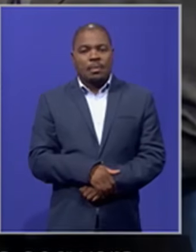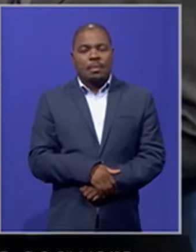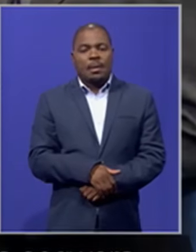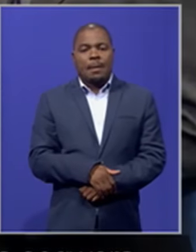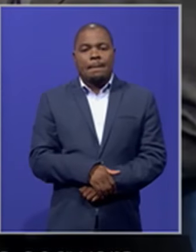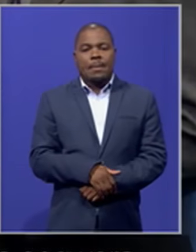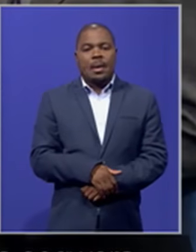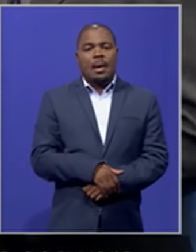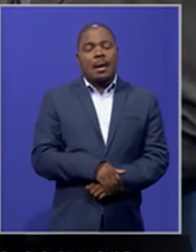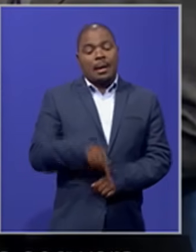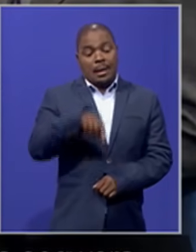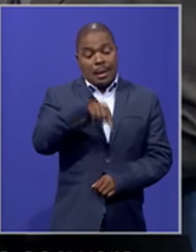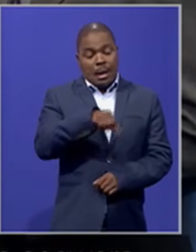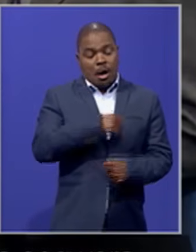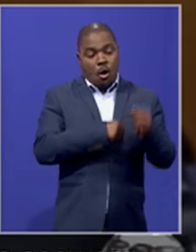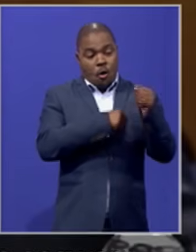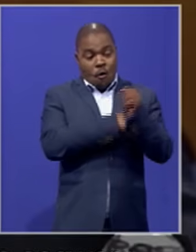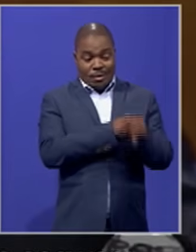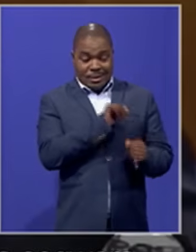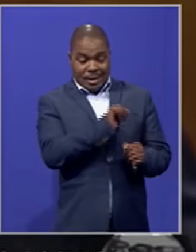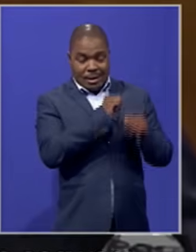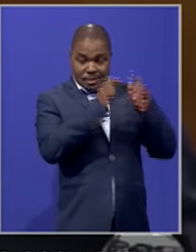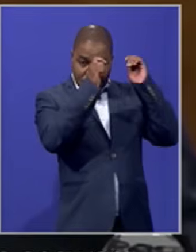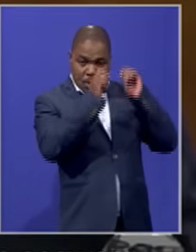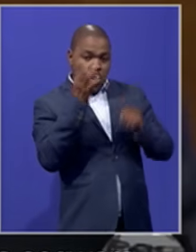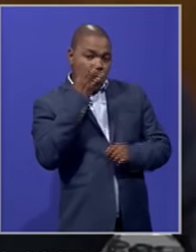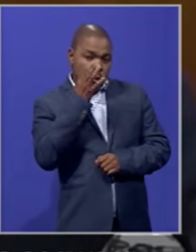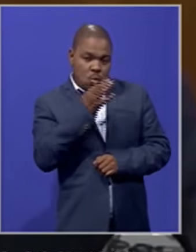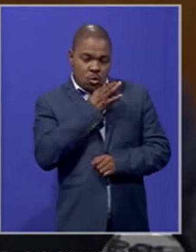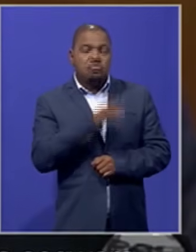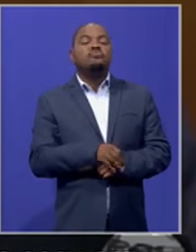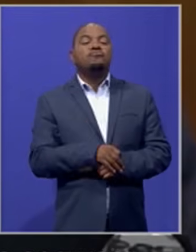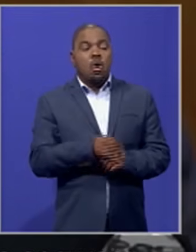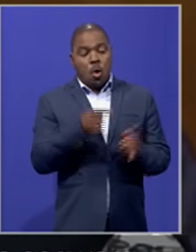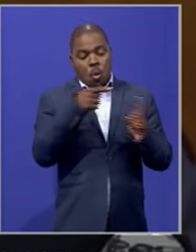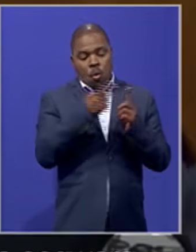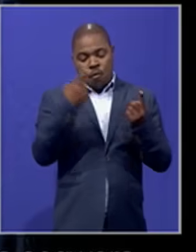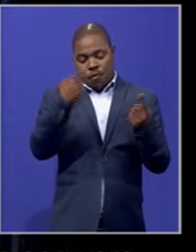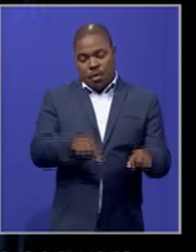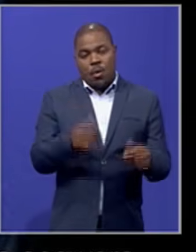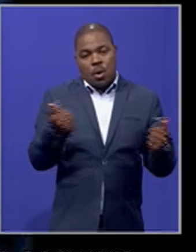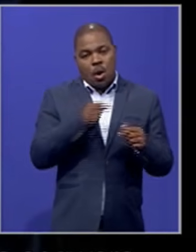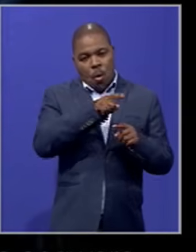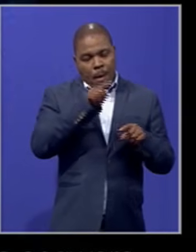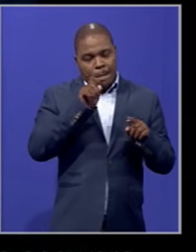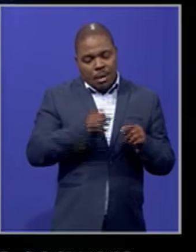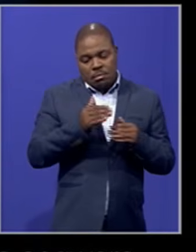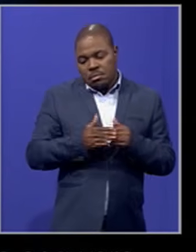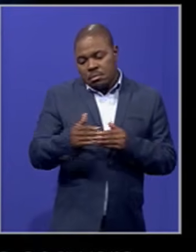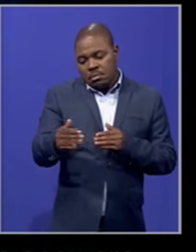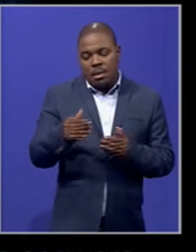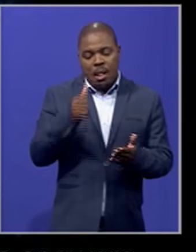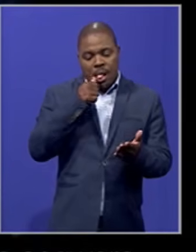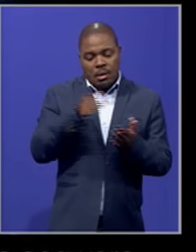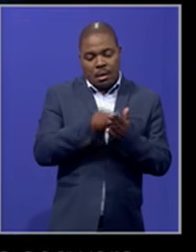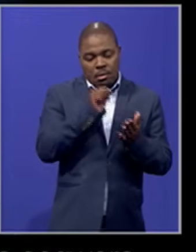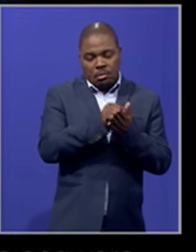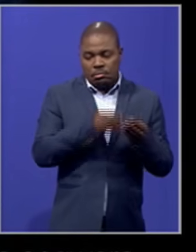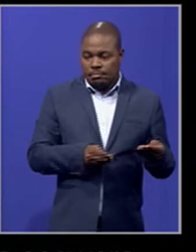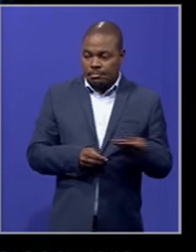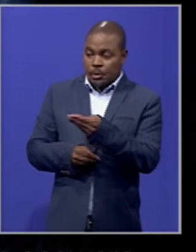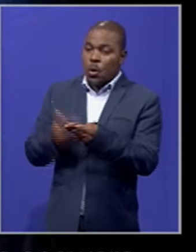Mohlankedi kantorong ya botseta o boditše Reuters gore Bozell o gorogile go letetše gore a neela mangwalo a gagwe a tumelelo go mopresidente